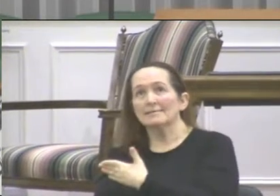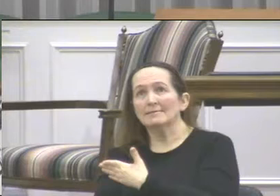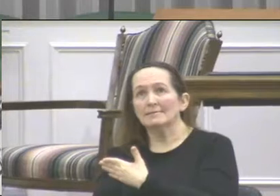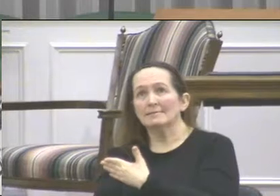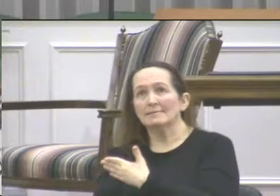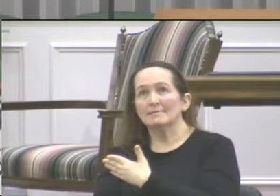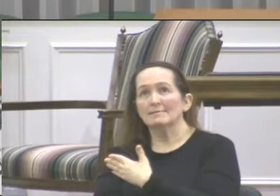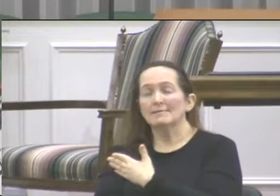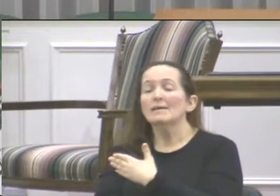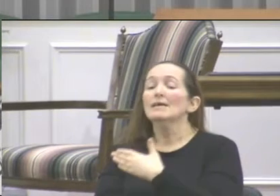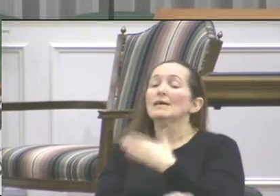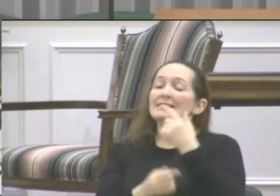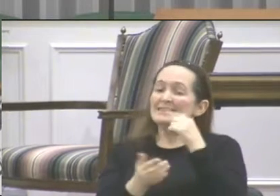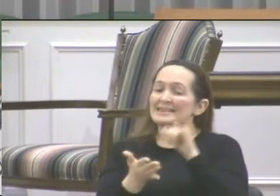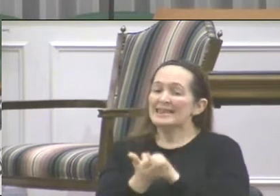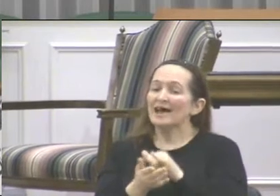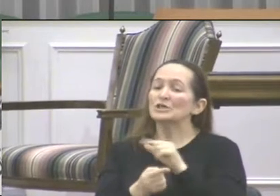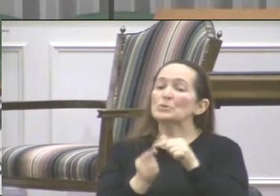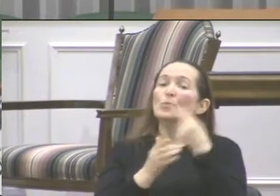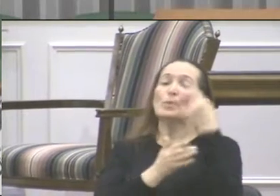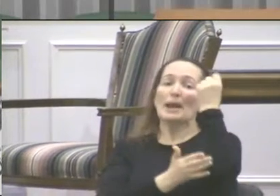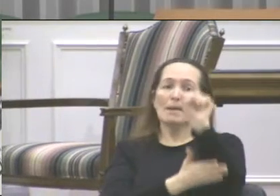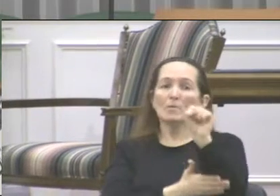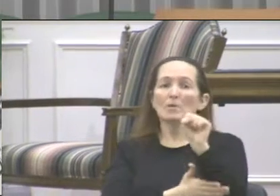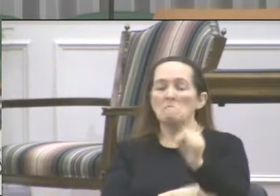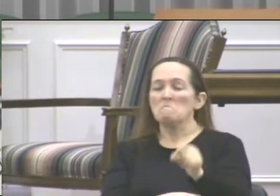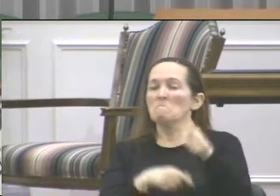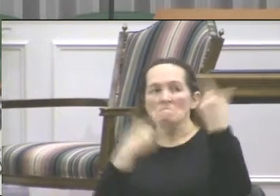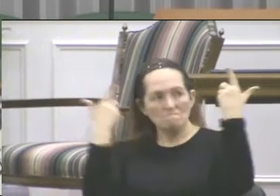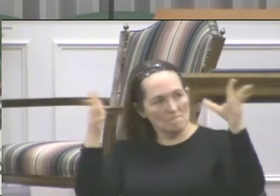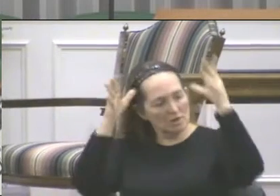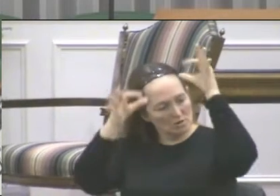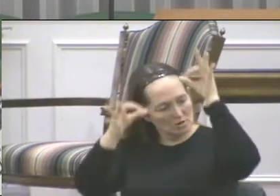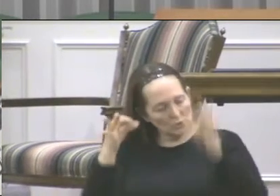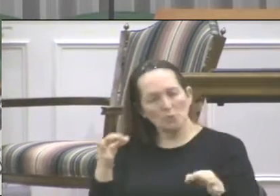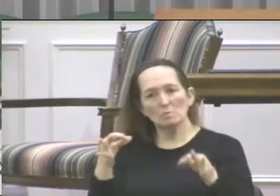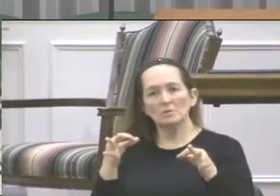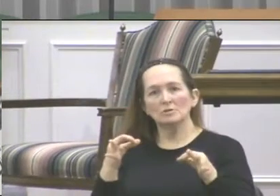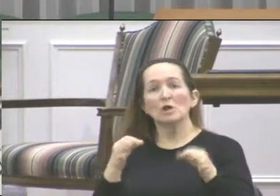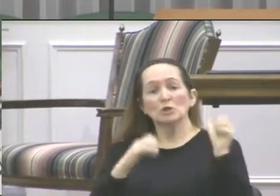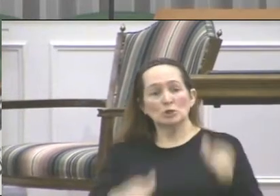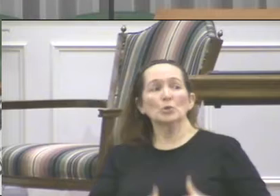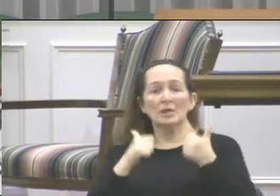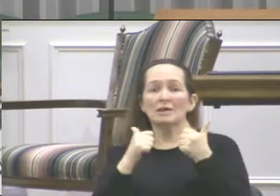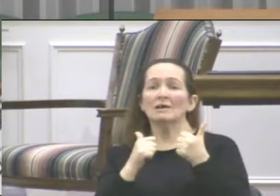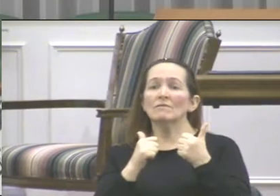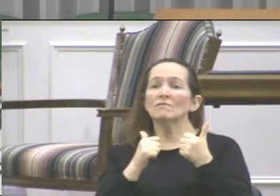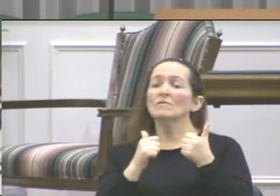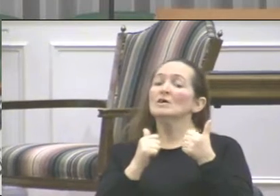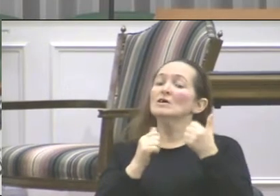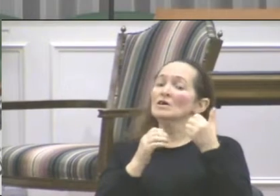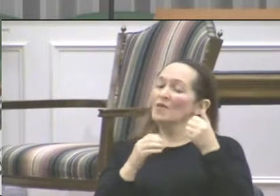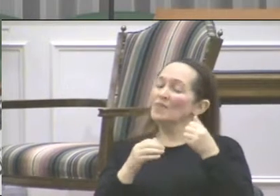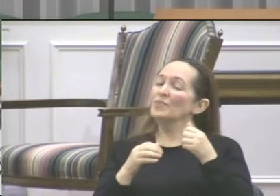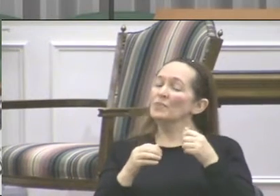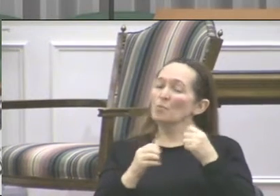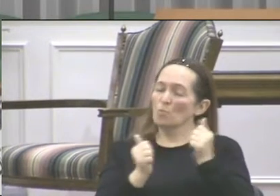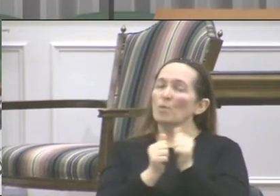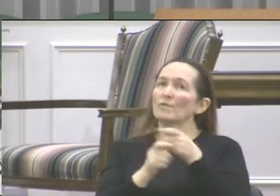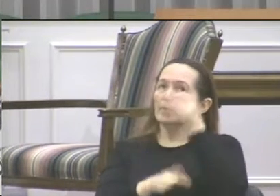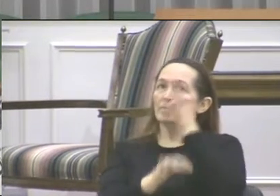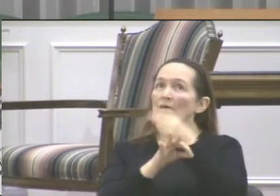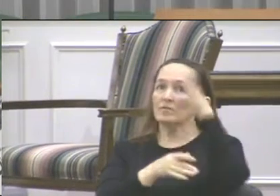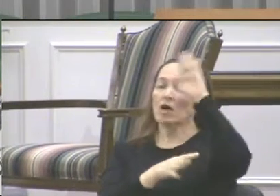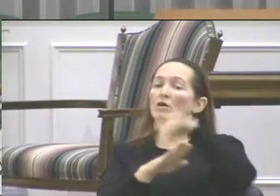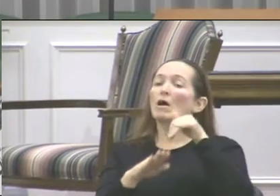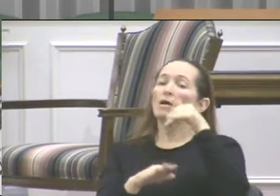That is when Abraham became determined to live out the faith that God had called him to. It was then that he fully